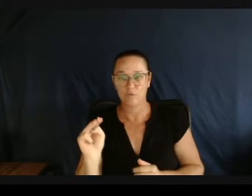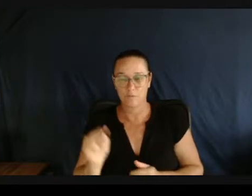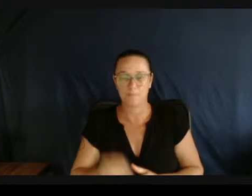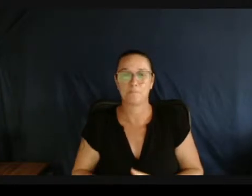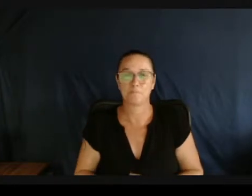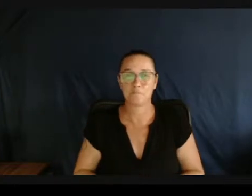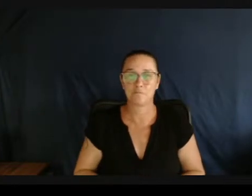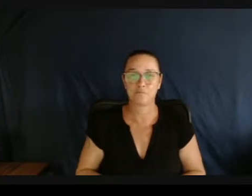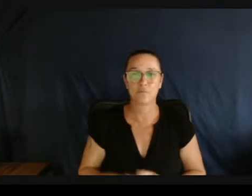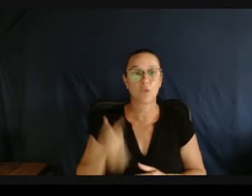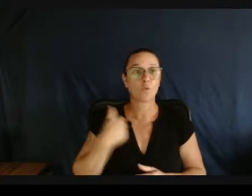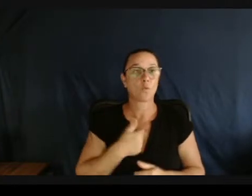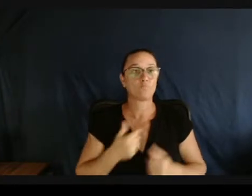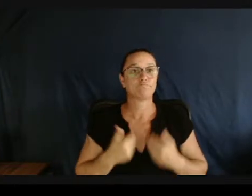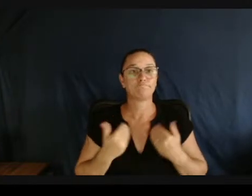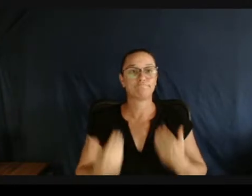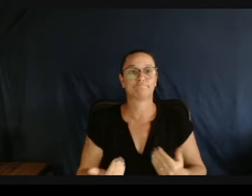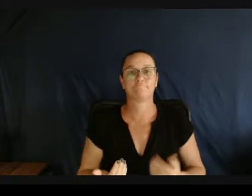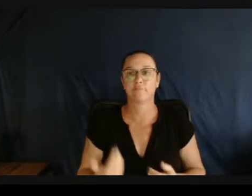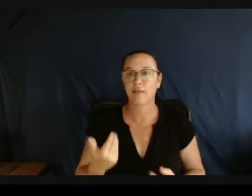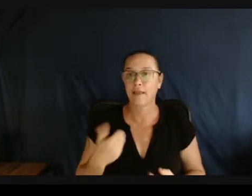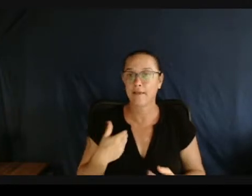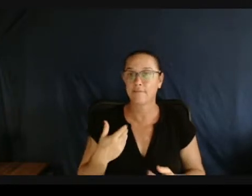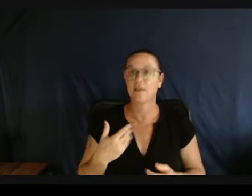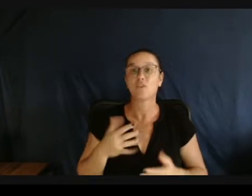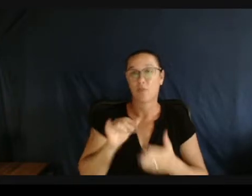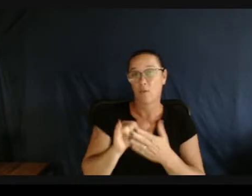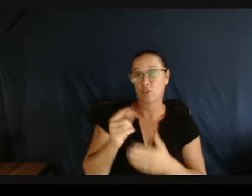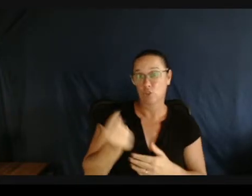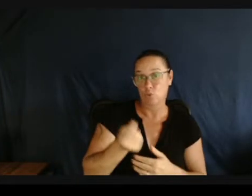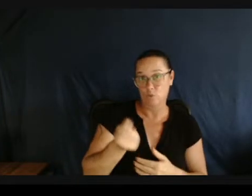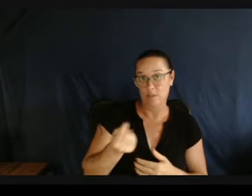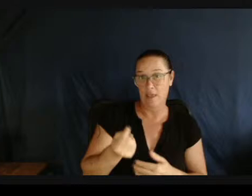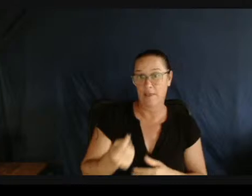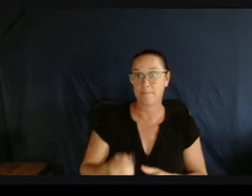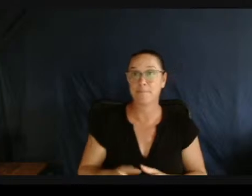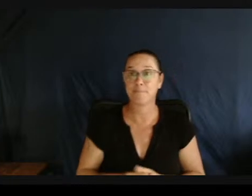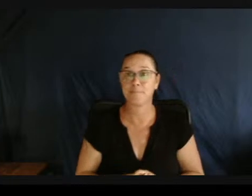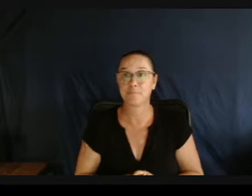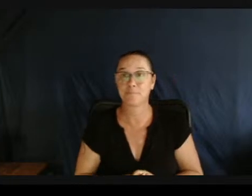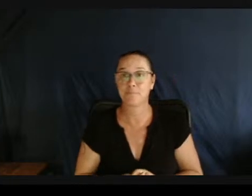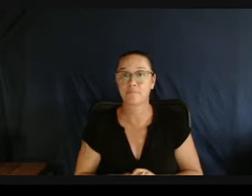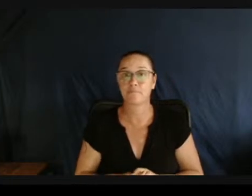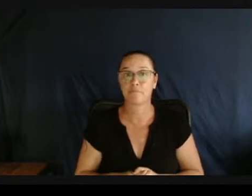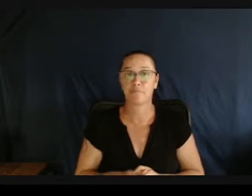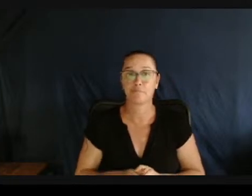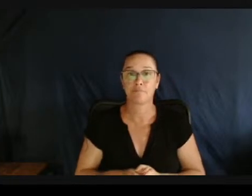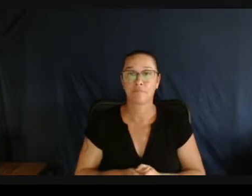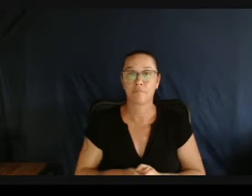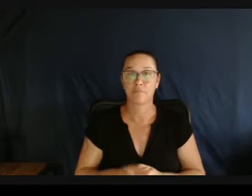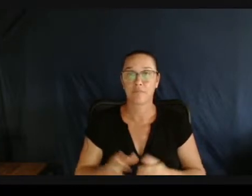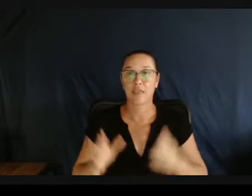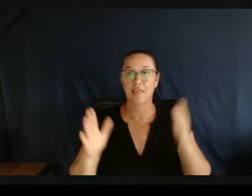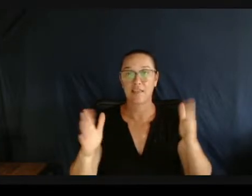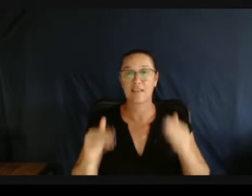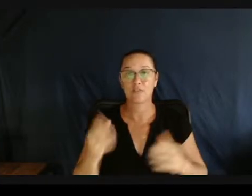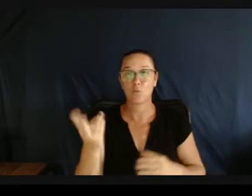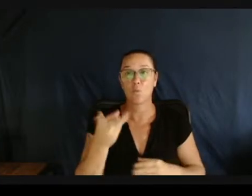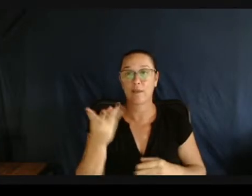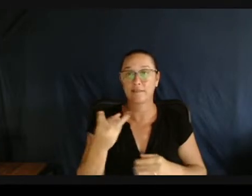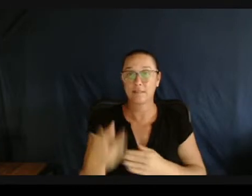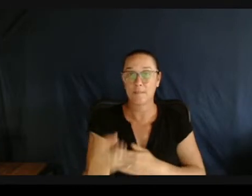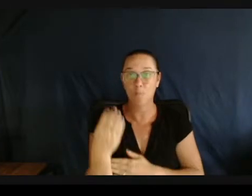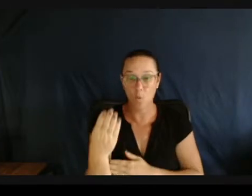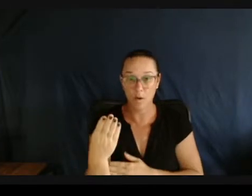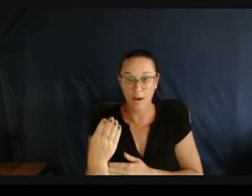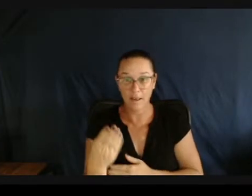So let's move on to so this was a Tuesday status report, a fall daily update. Then our next update is Wednesday morning, the daily update